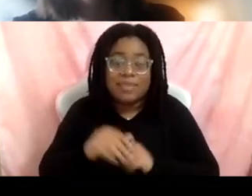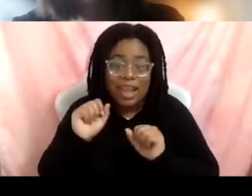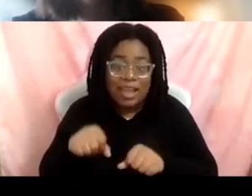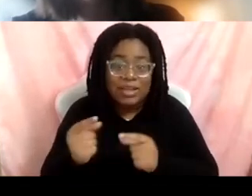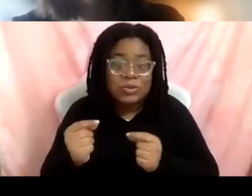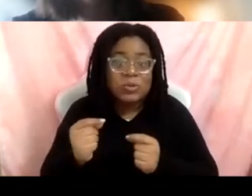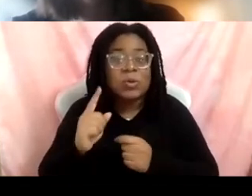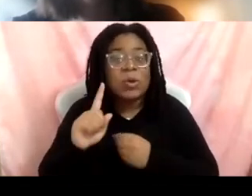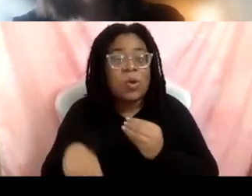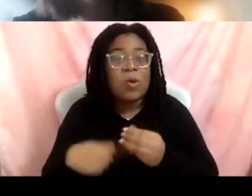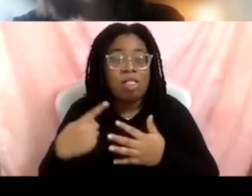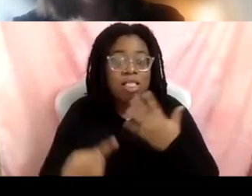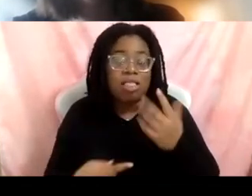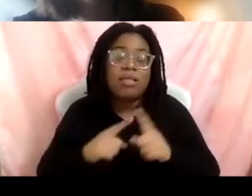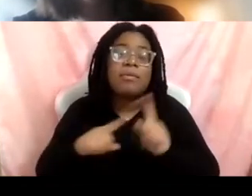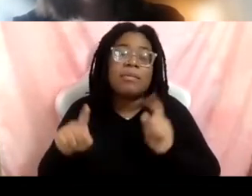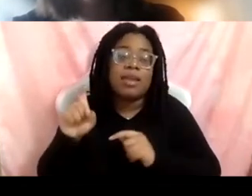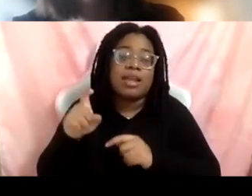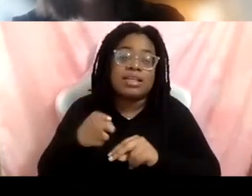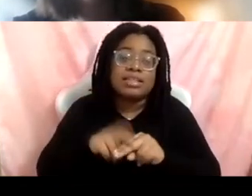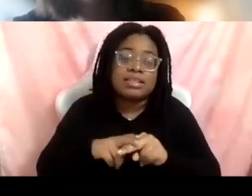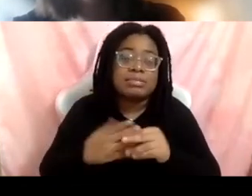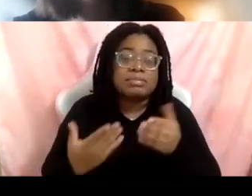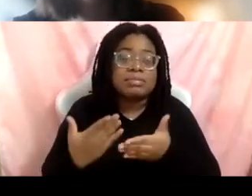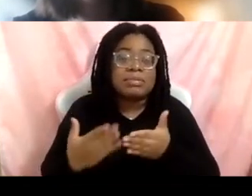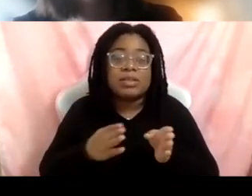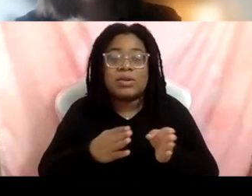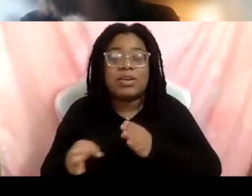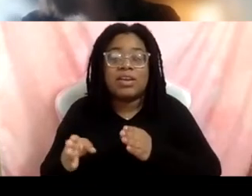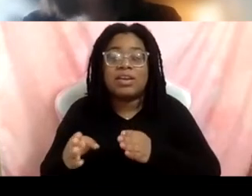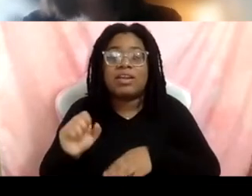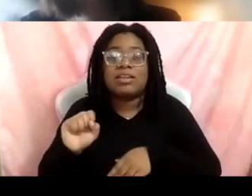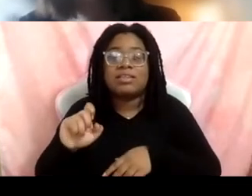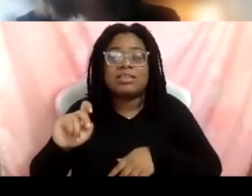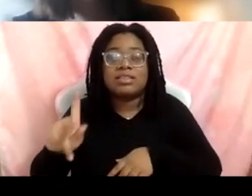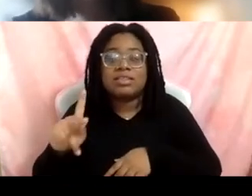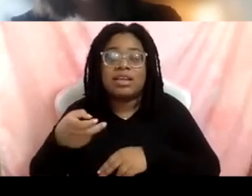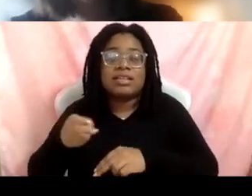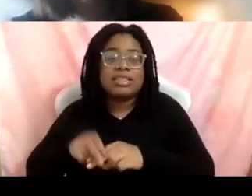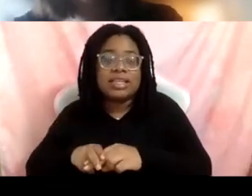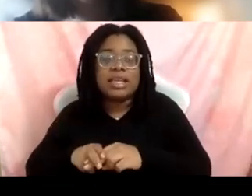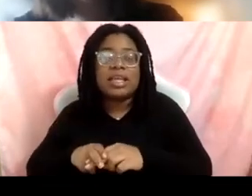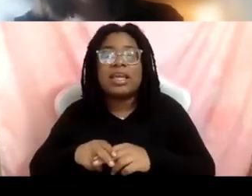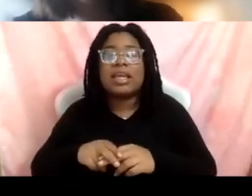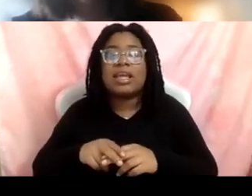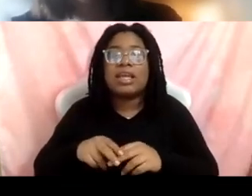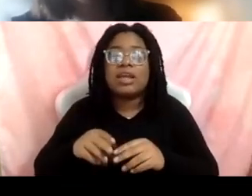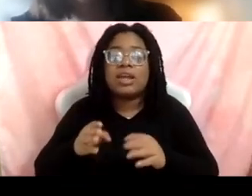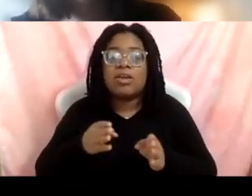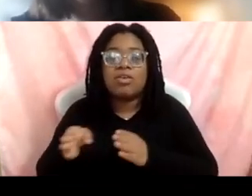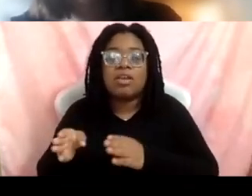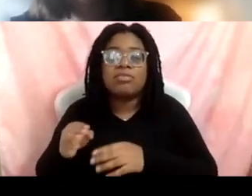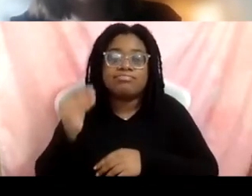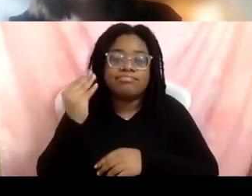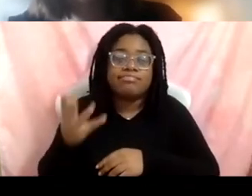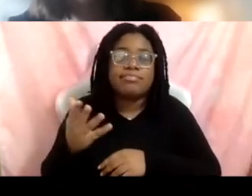of these things you're asking me to do, but like maybe I'm going to organize the snacks while I'm sitting on an apple box or something, and just sort of giving them a heads